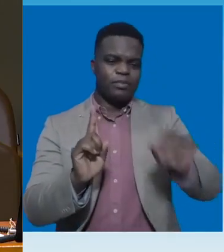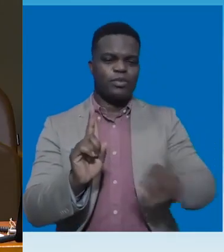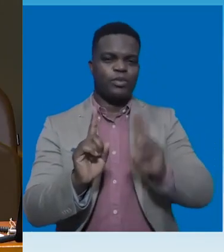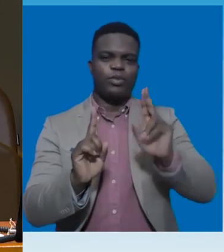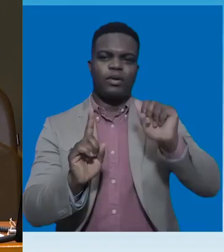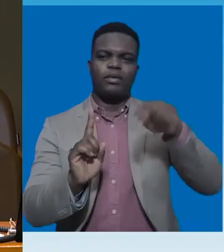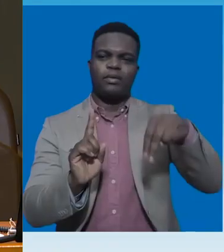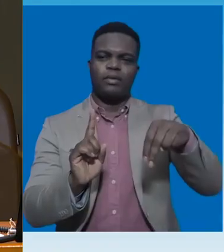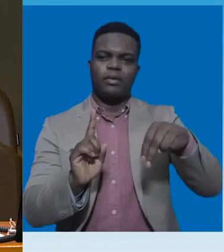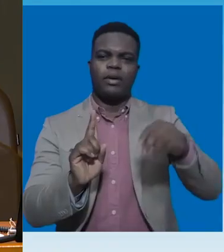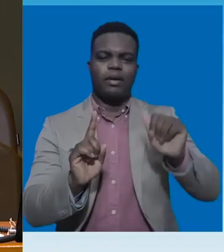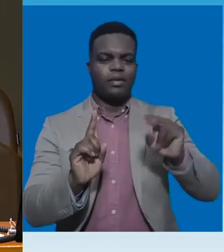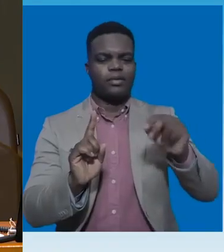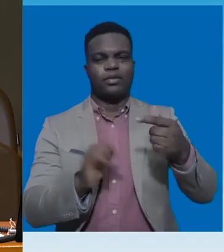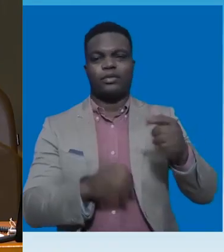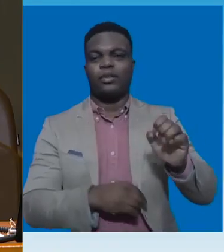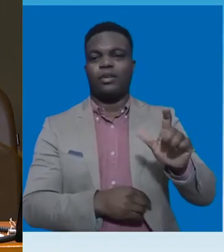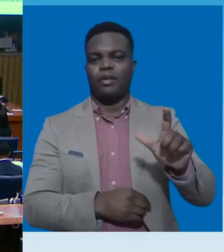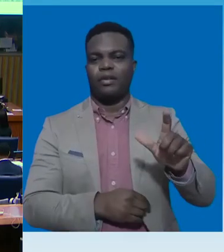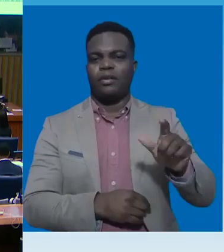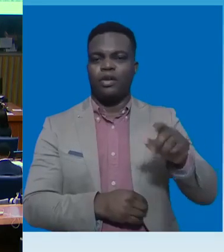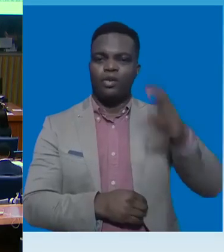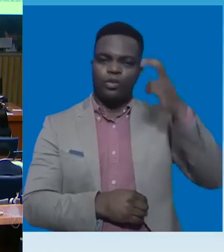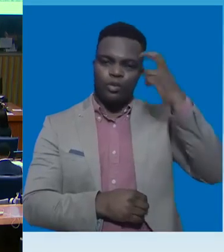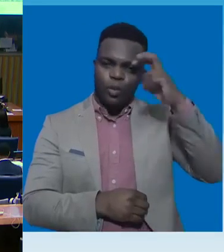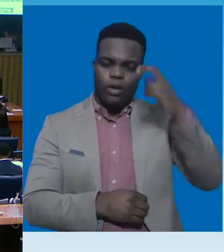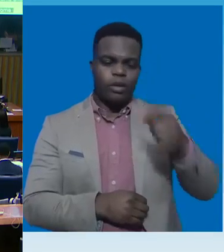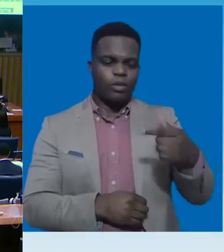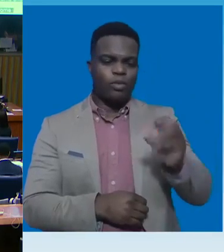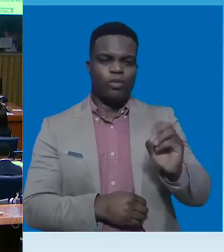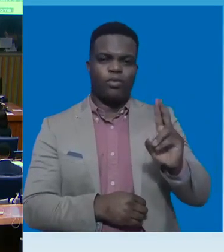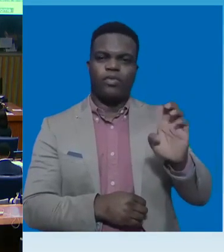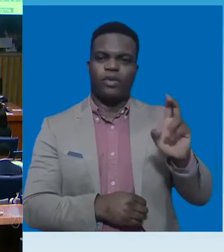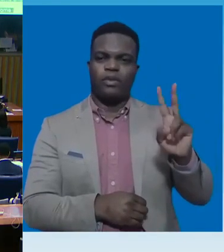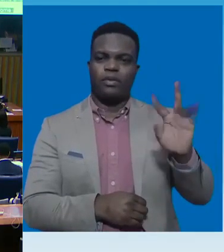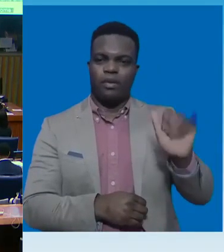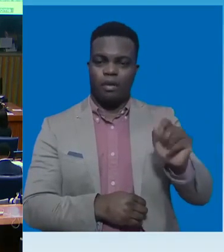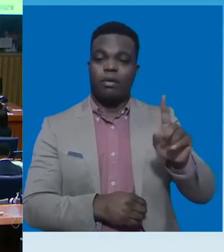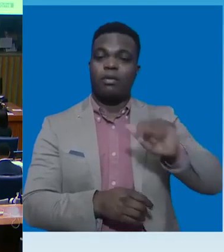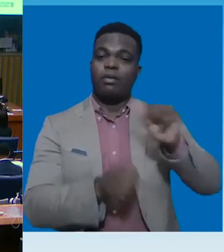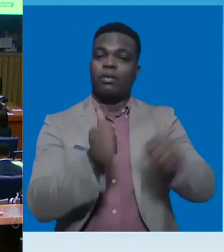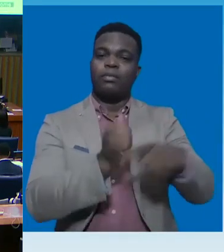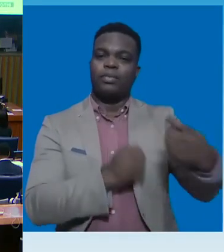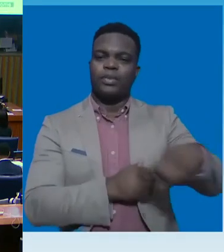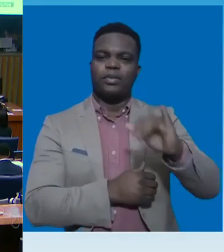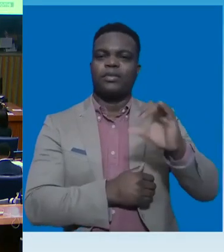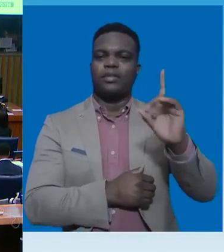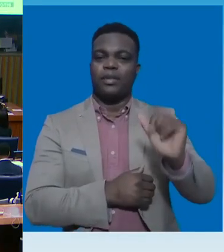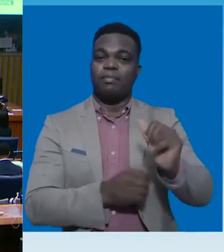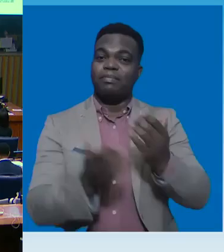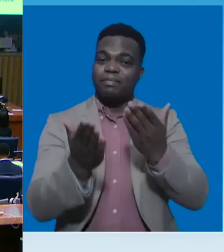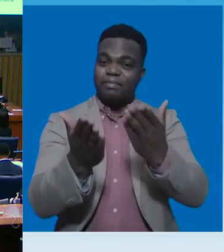International Disability Alliance. Mr. Juan Angel, the floor is yours.